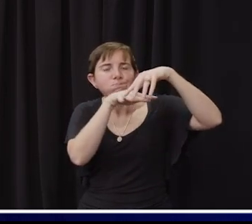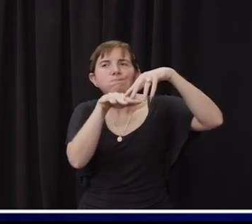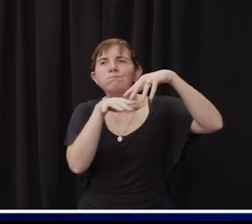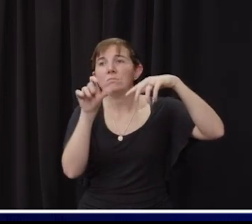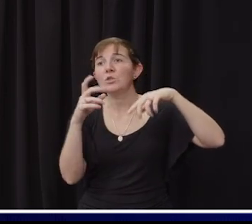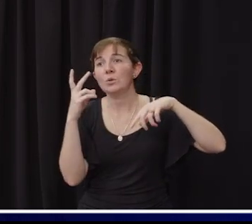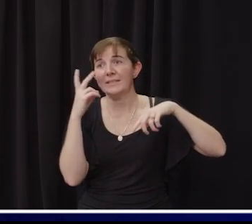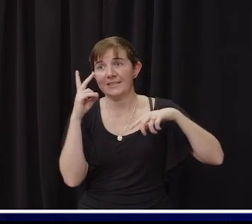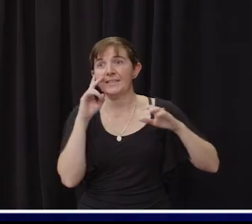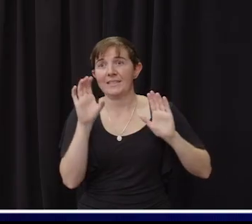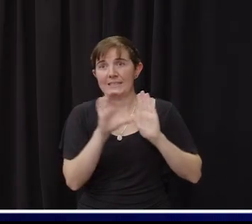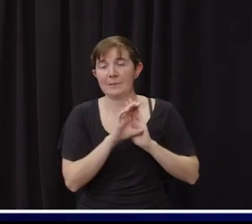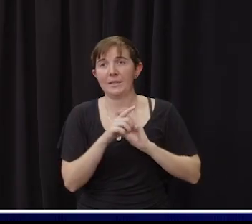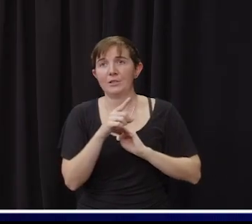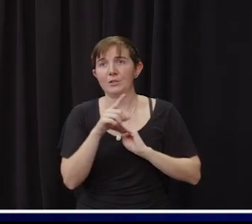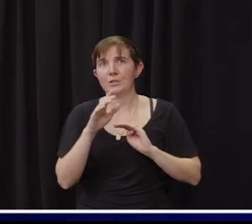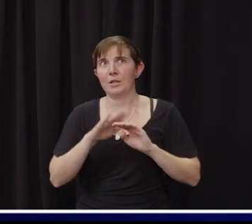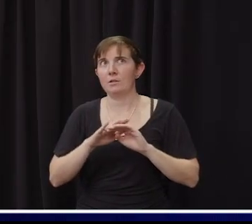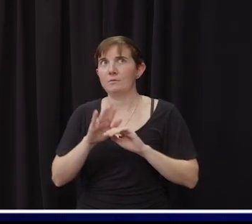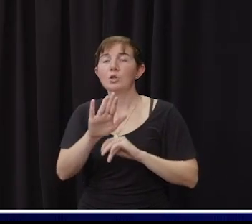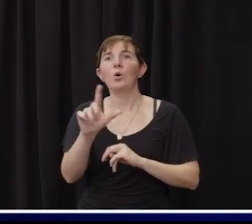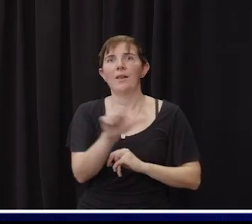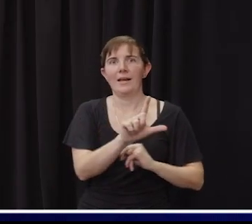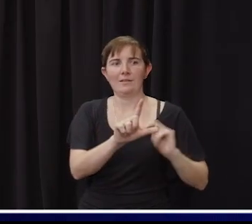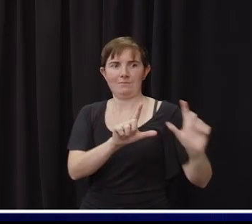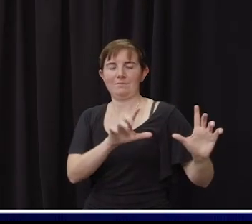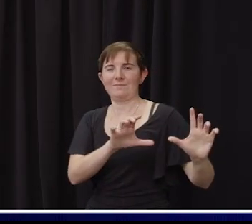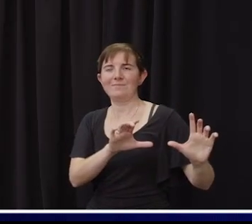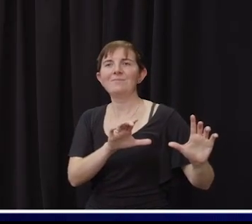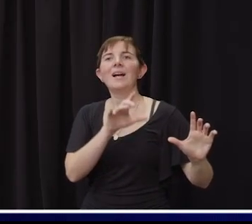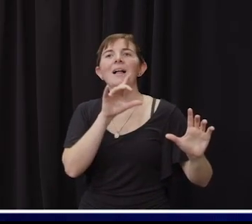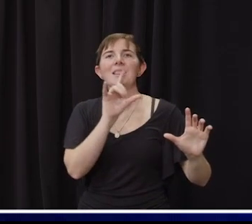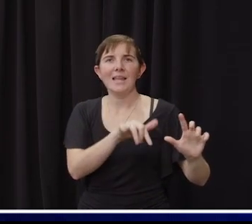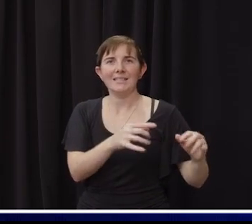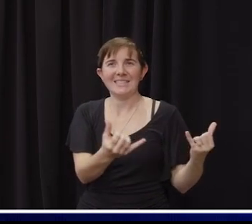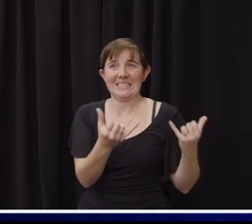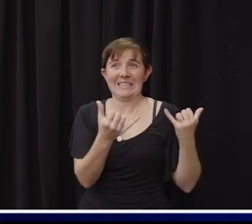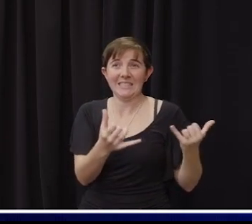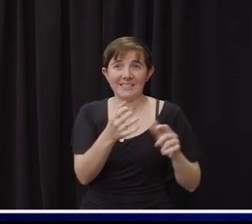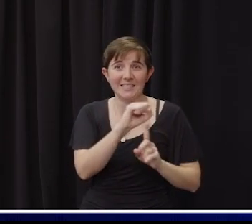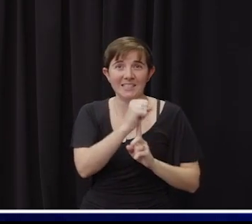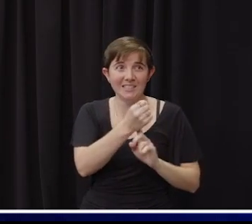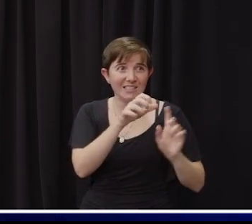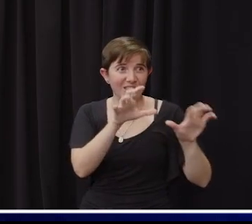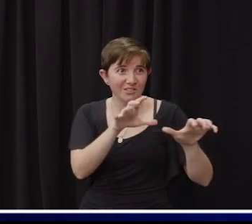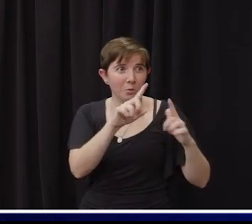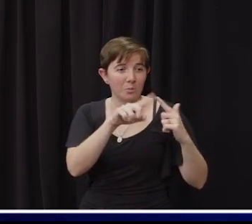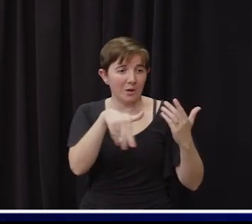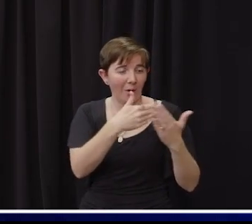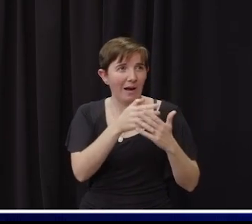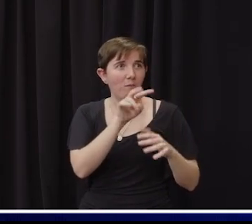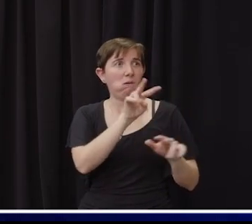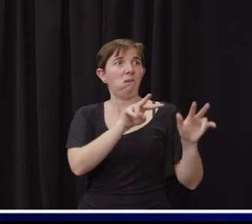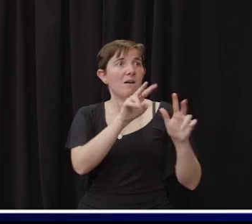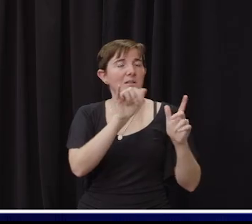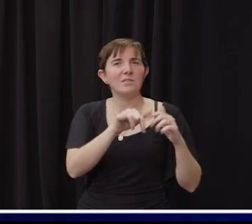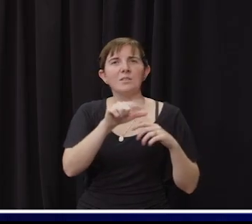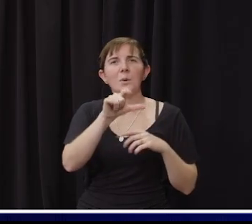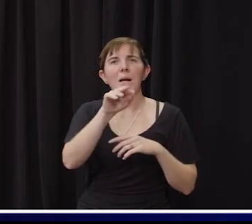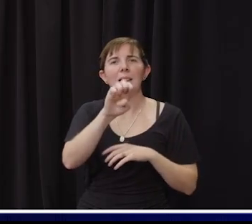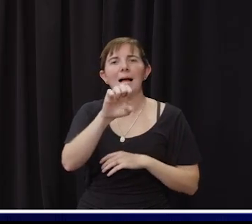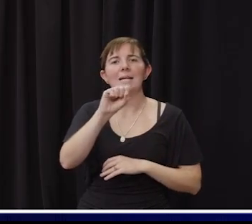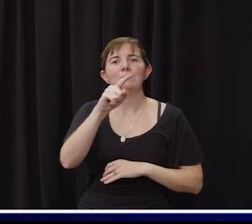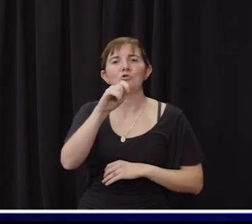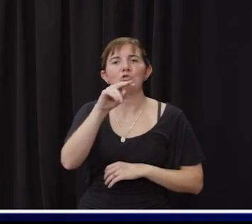can see in the picture on your left, this was the existing condition before we started construction. So there were limestone